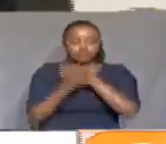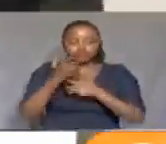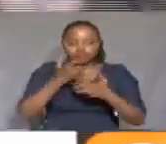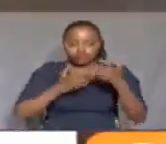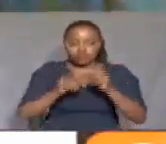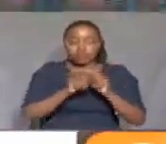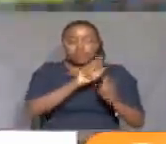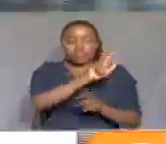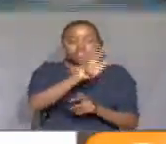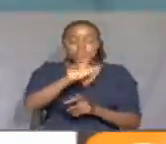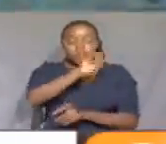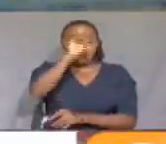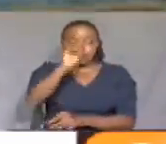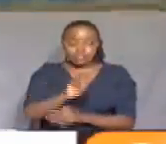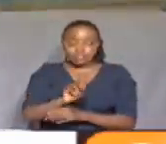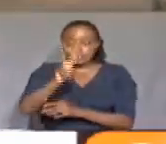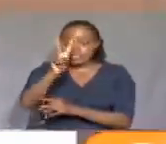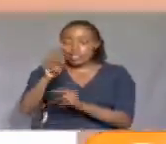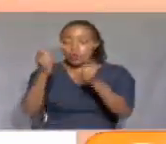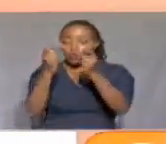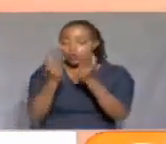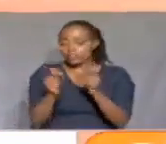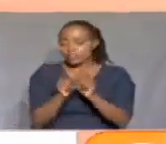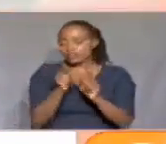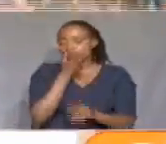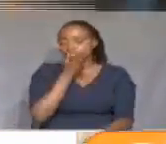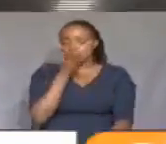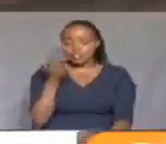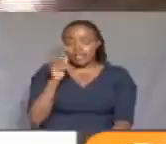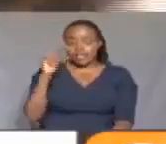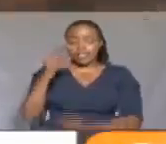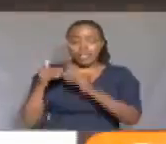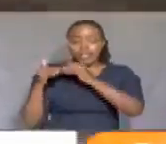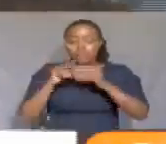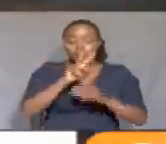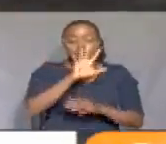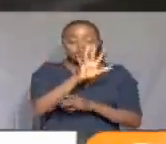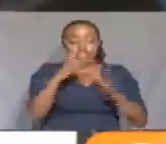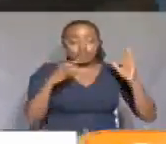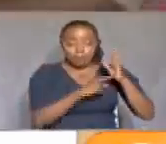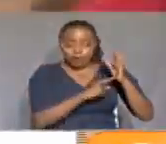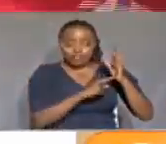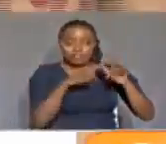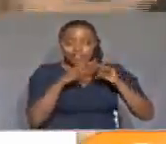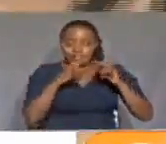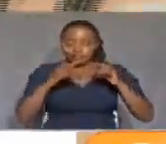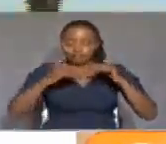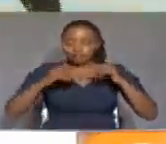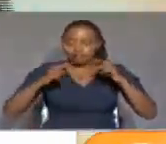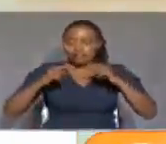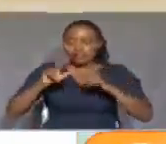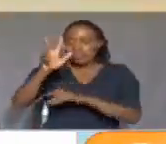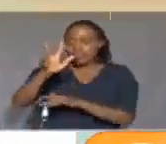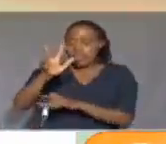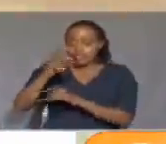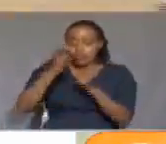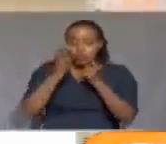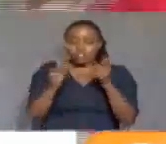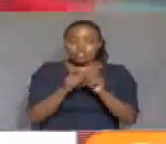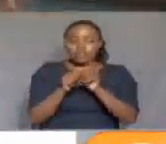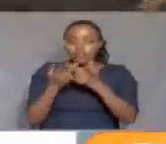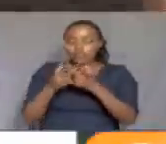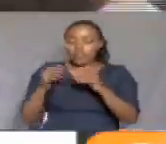just 33%. The second quarter was better, Kenya leading by 25 points. They exploded in the third quarter, though, to take a